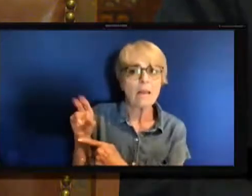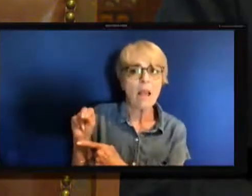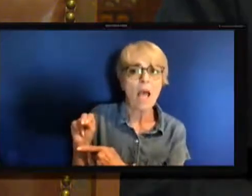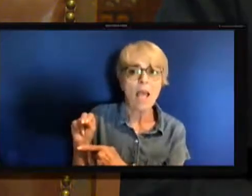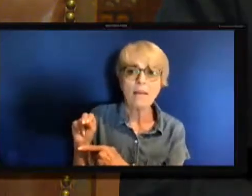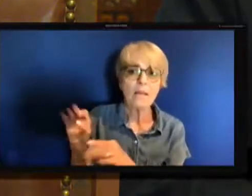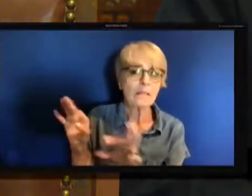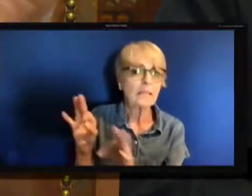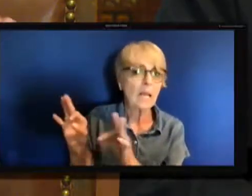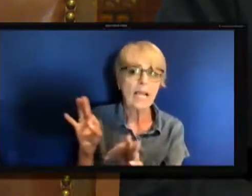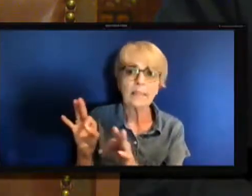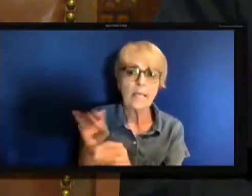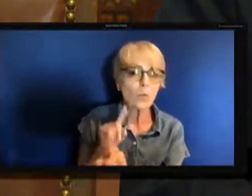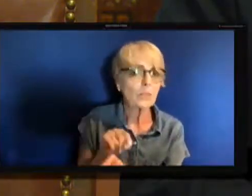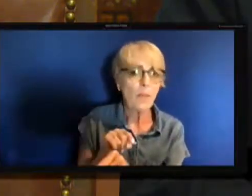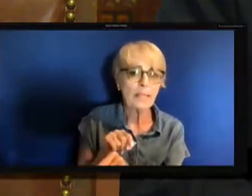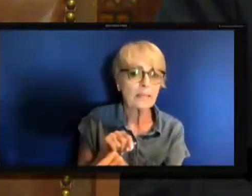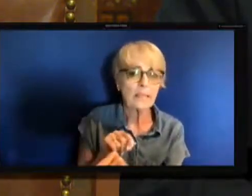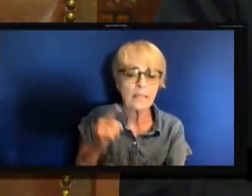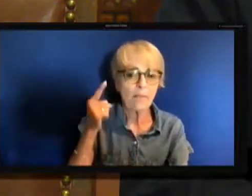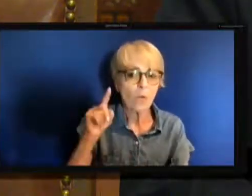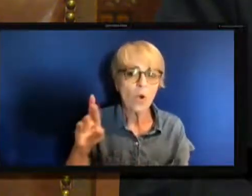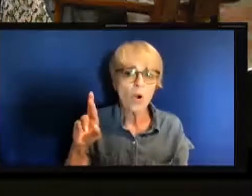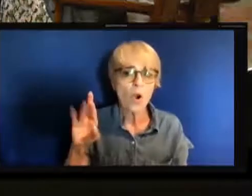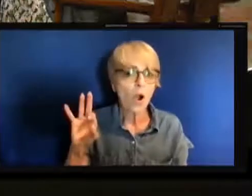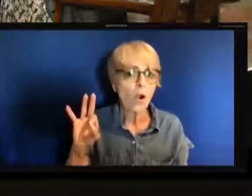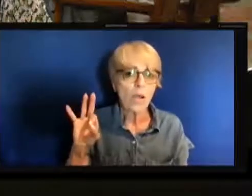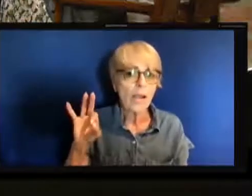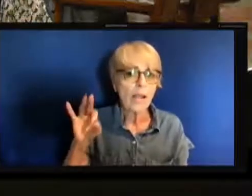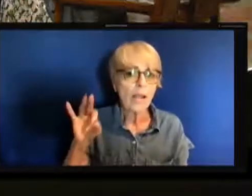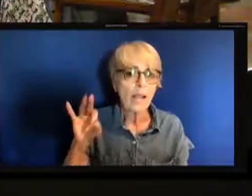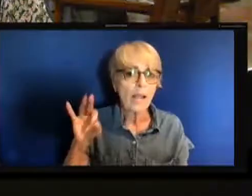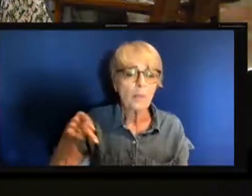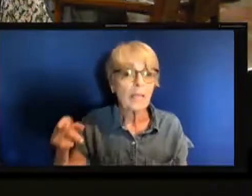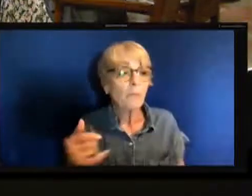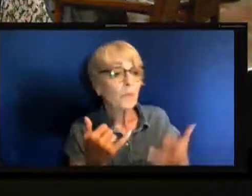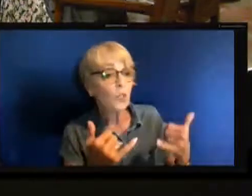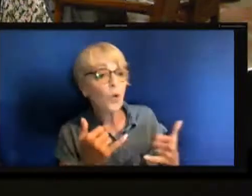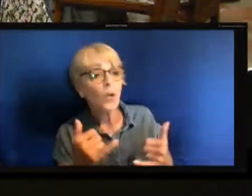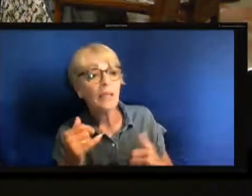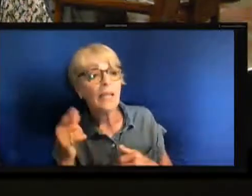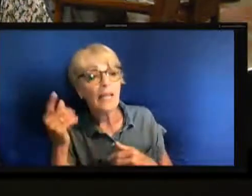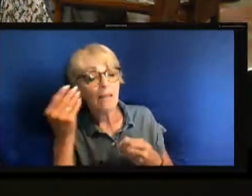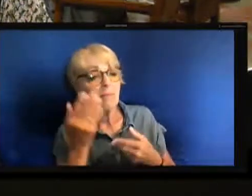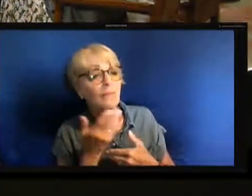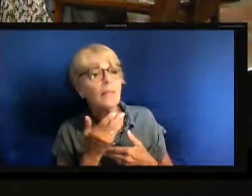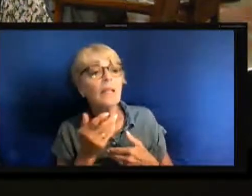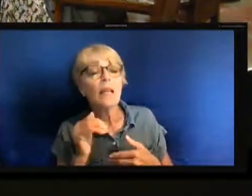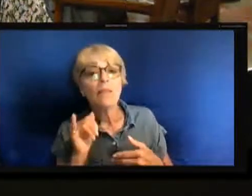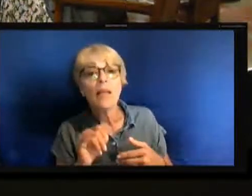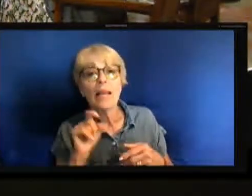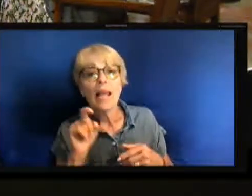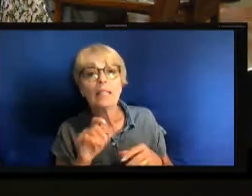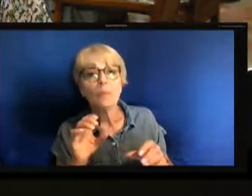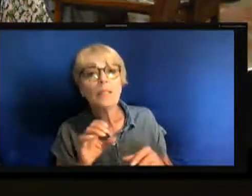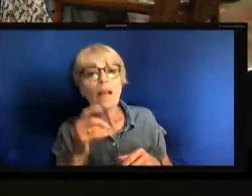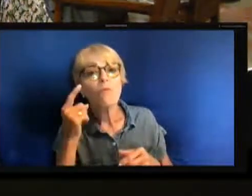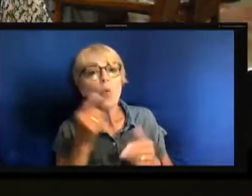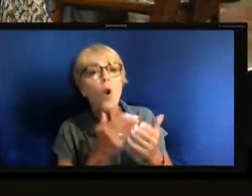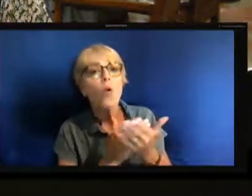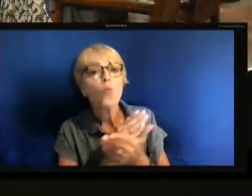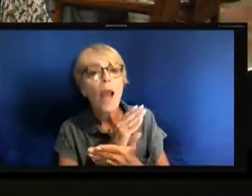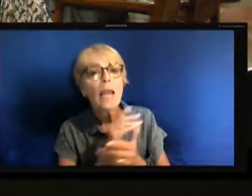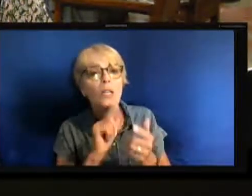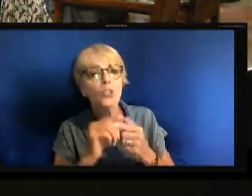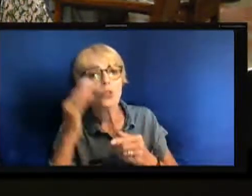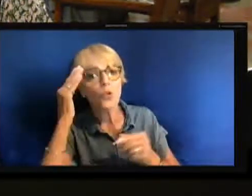responses for an RFP. Currently, our direction is that has to be done for a right to know request to the law department. Okay, so that